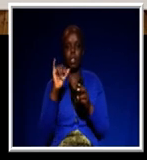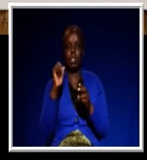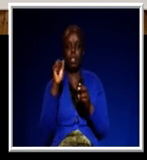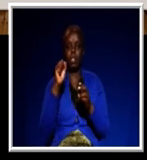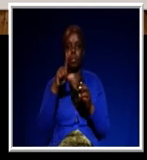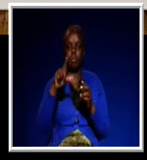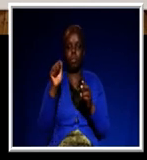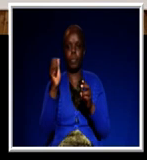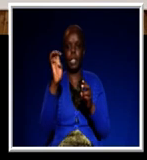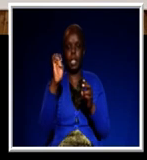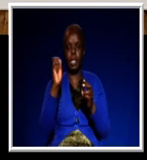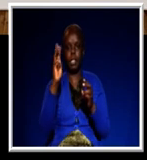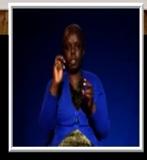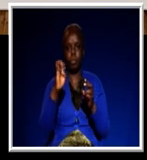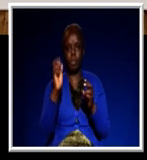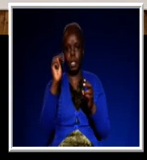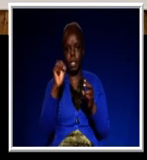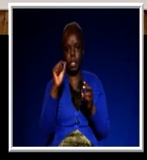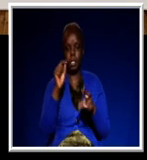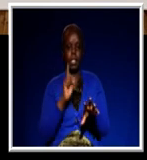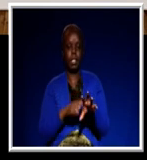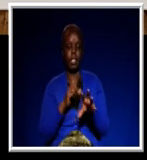displacement time graph.